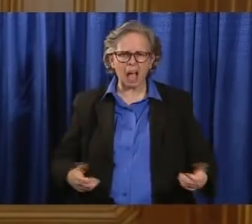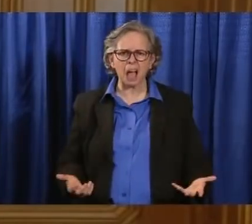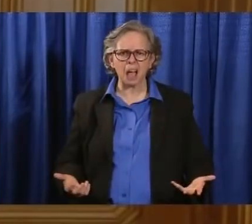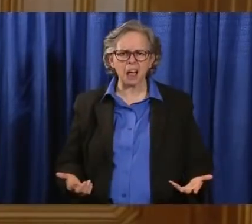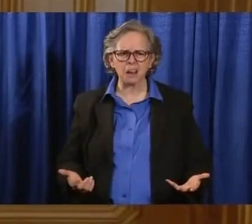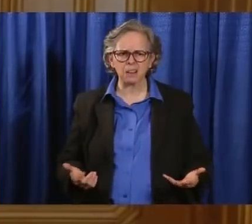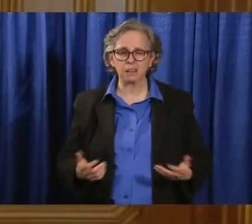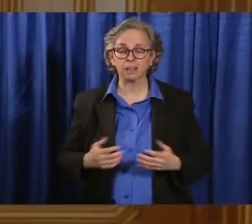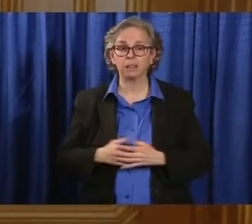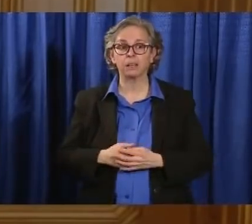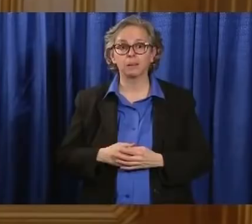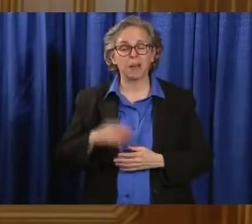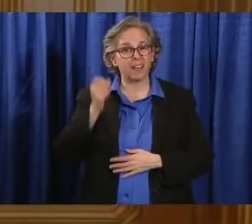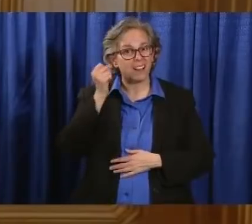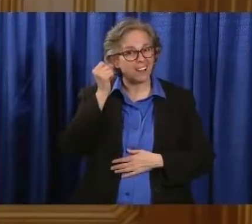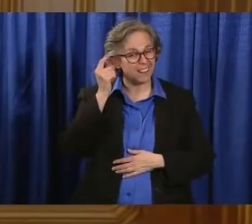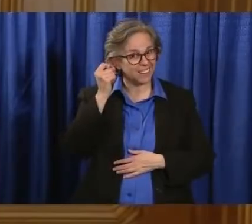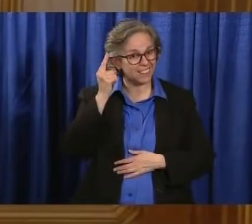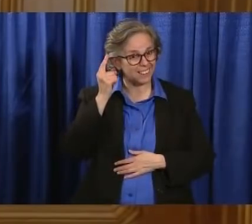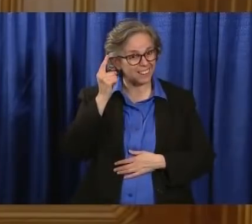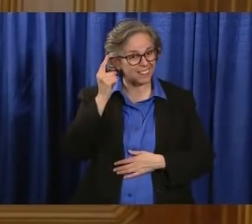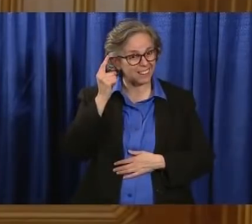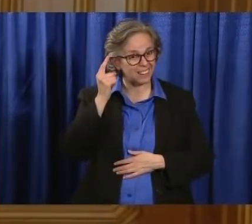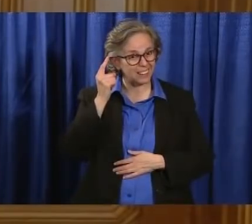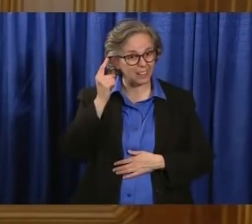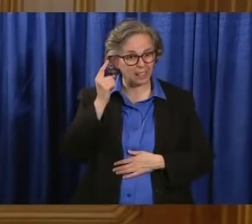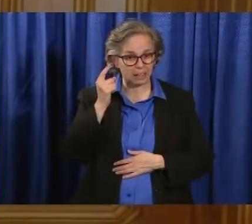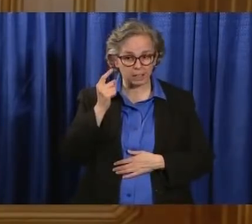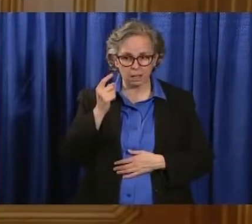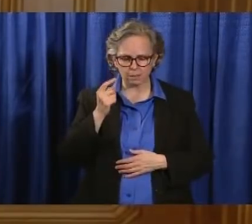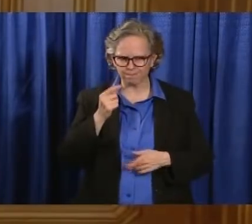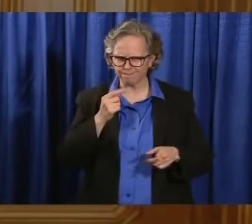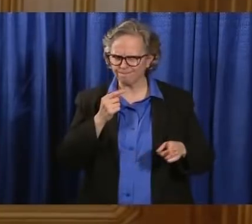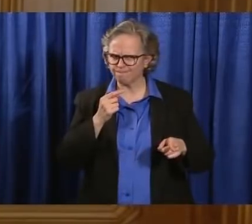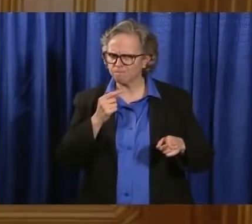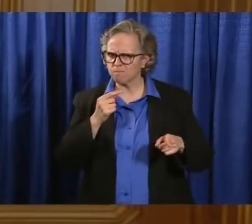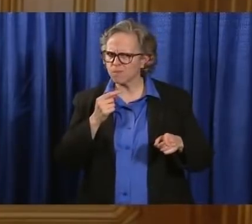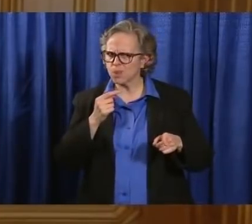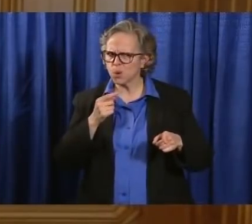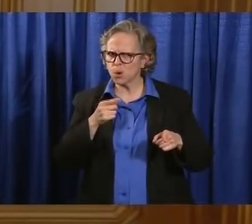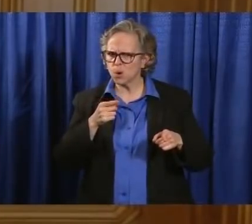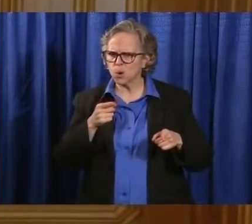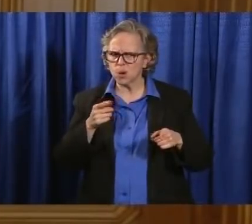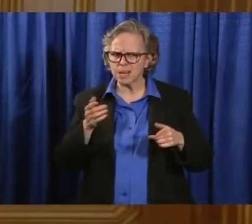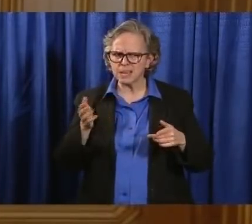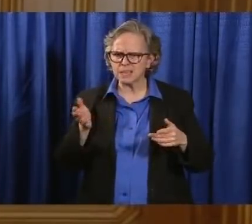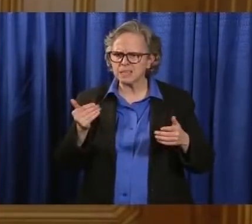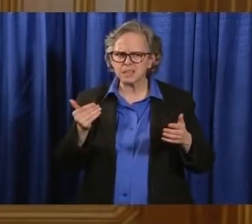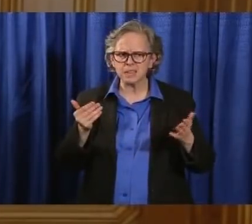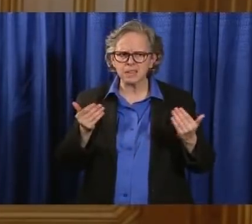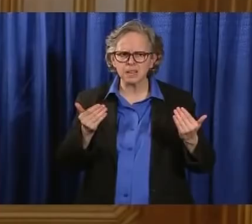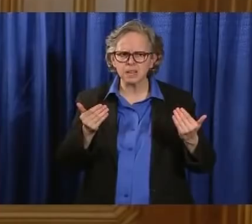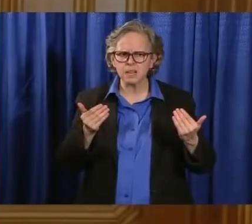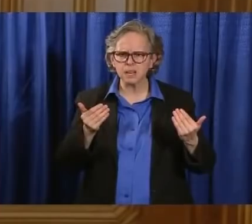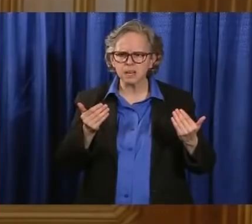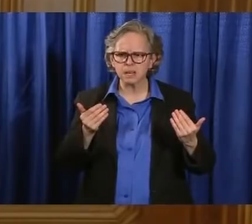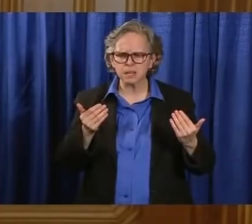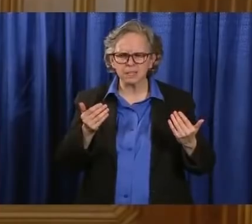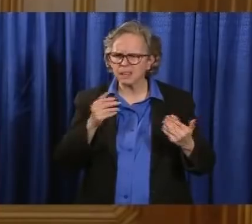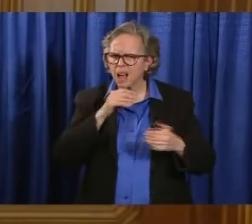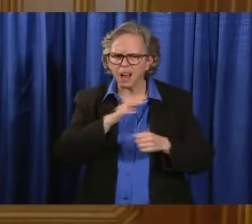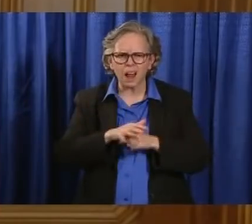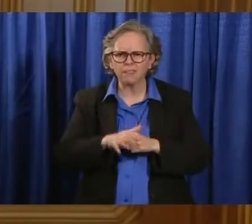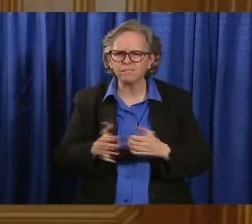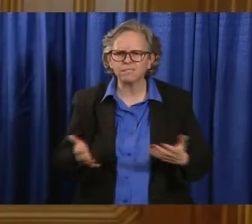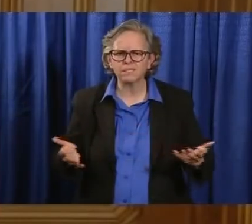What we've seen is that they're not getting enough tests in. Two reasons. One, some of the tests